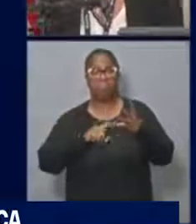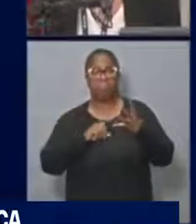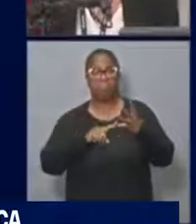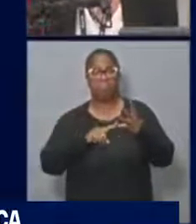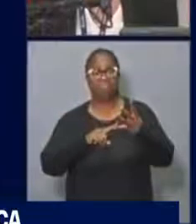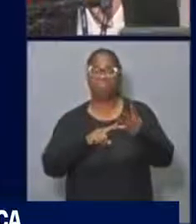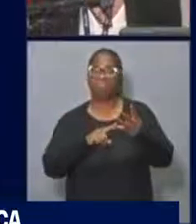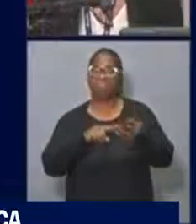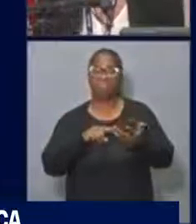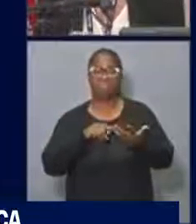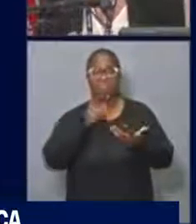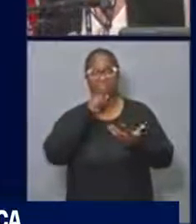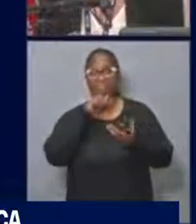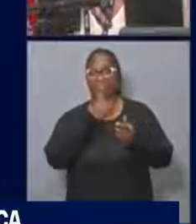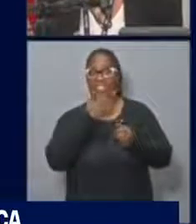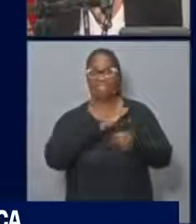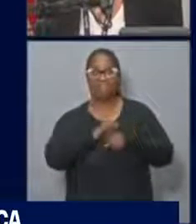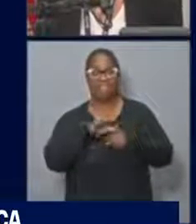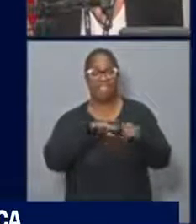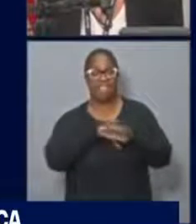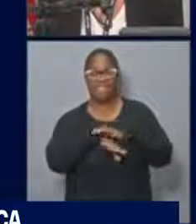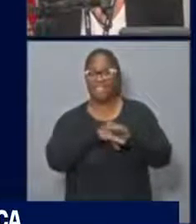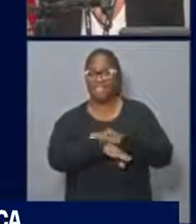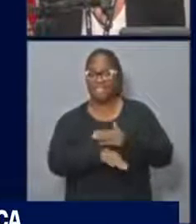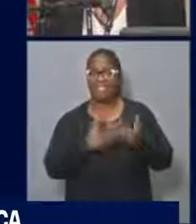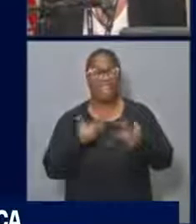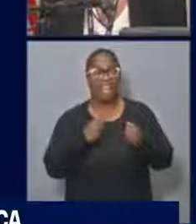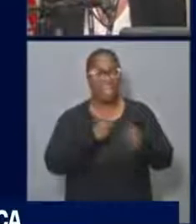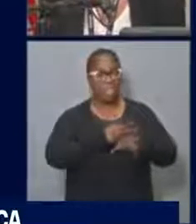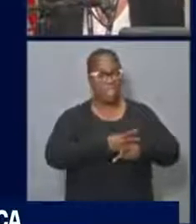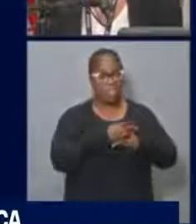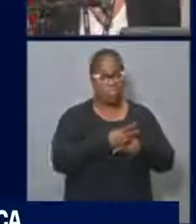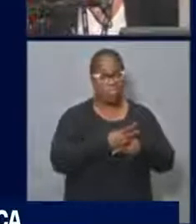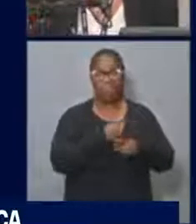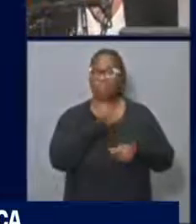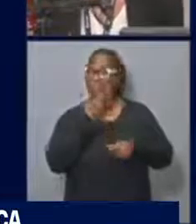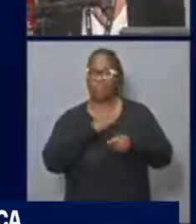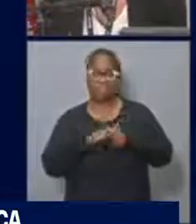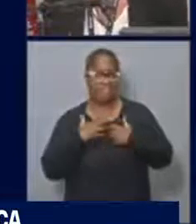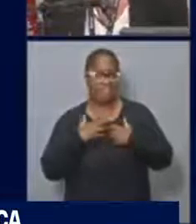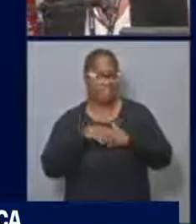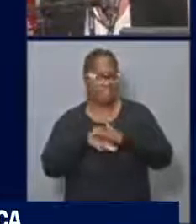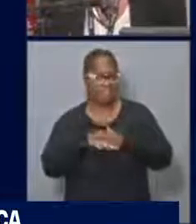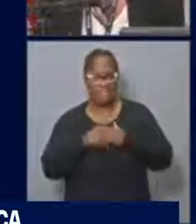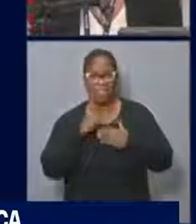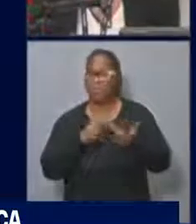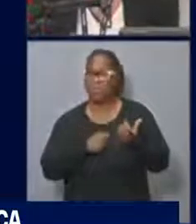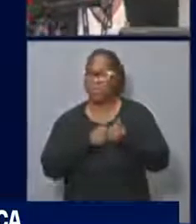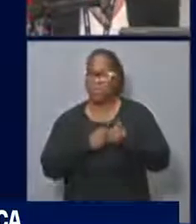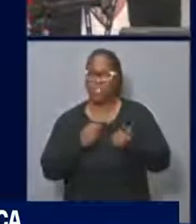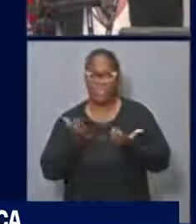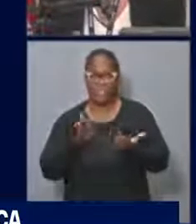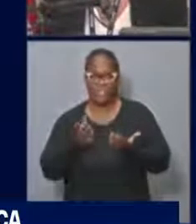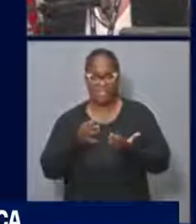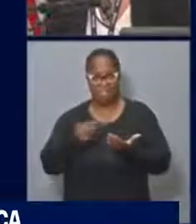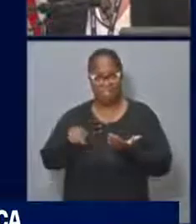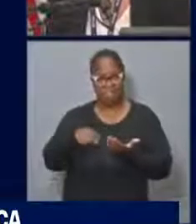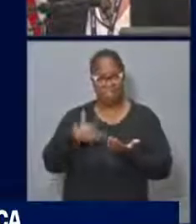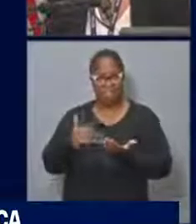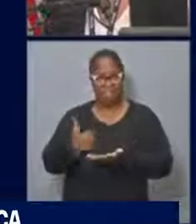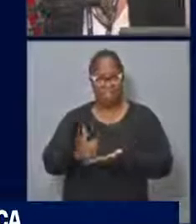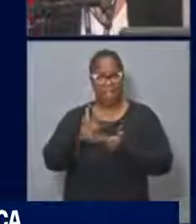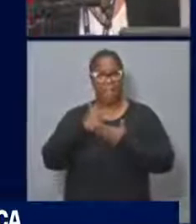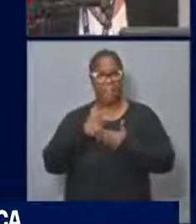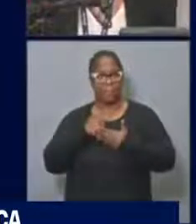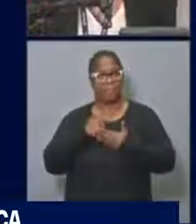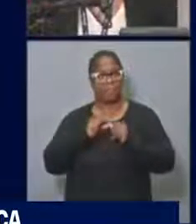to have less access to the health care and the support services that really help all of us remain healthy or return